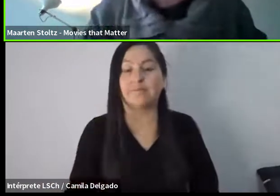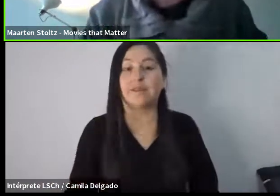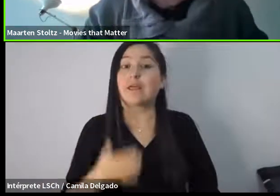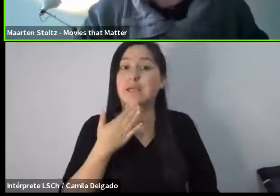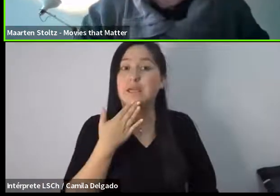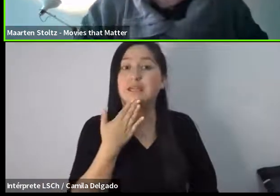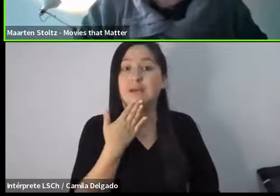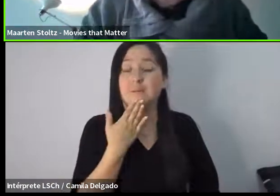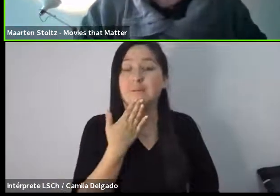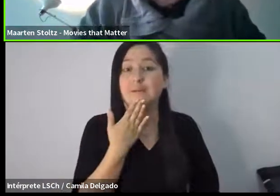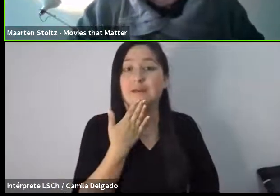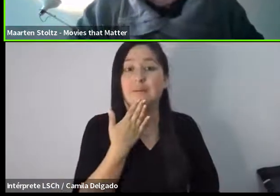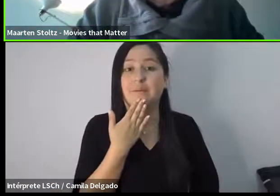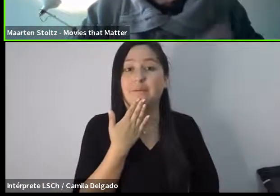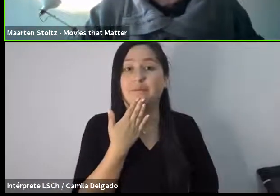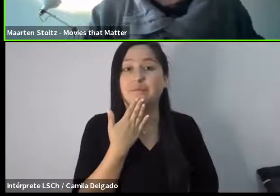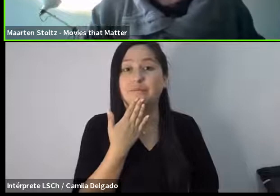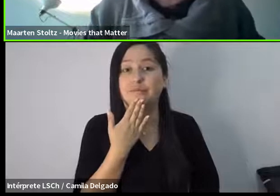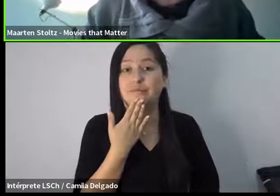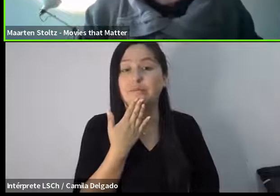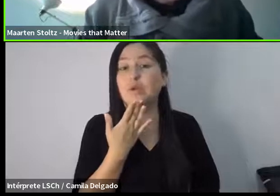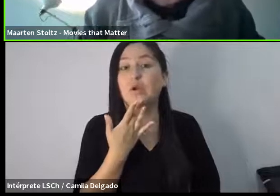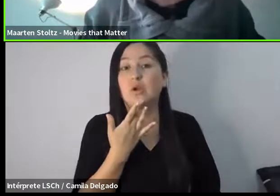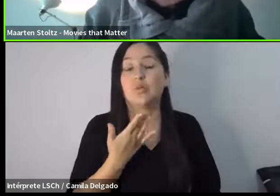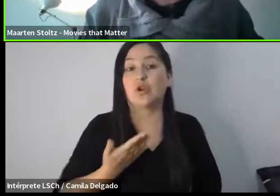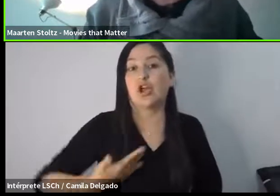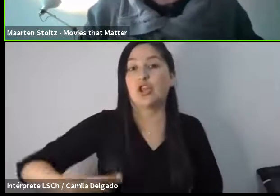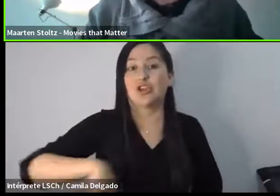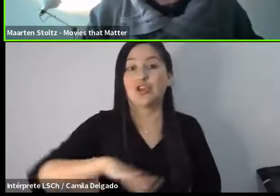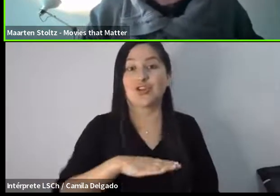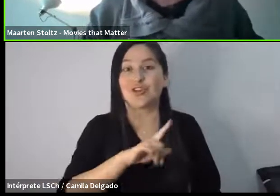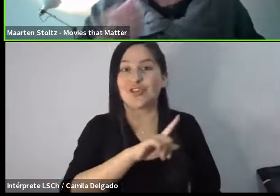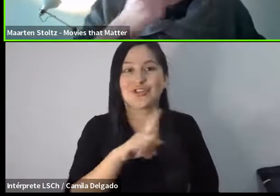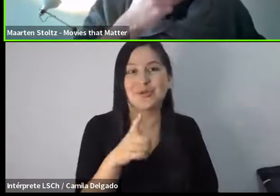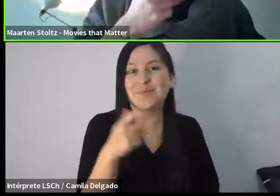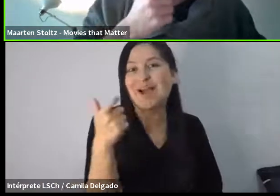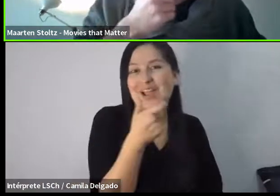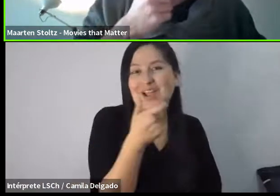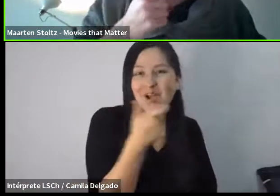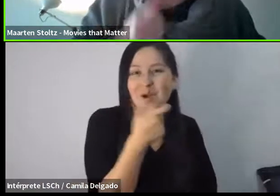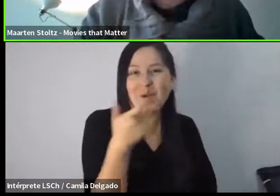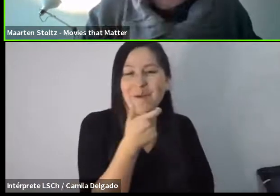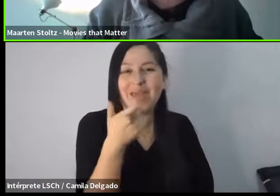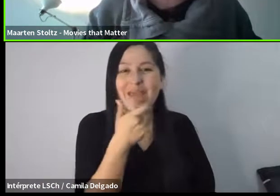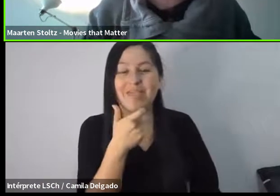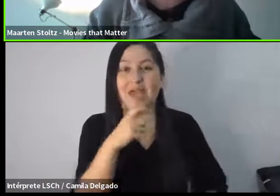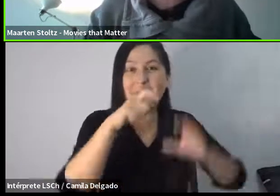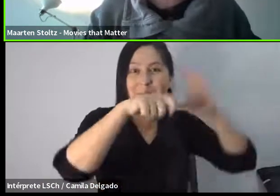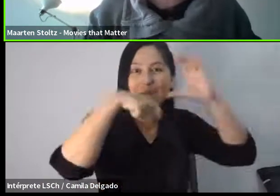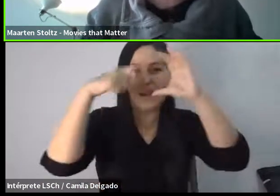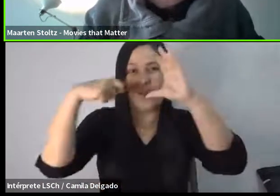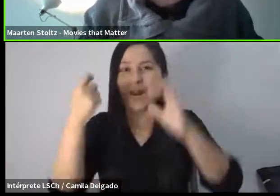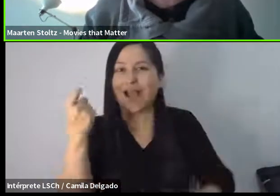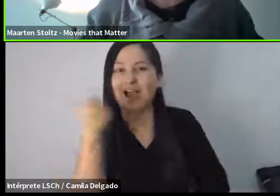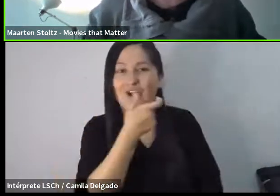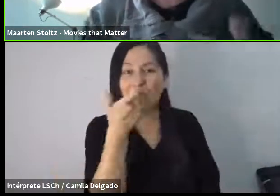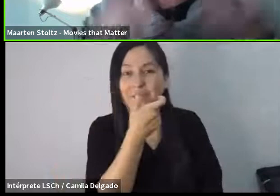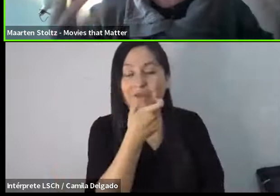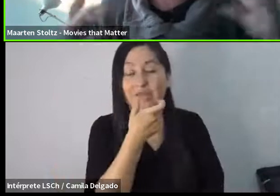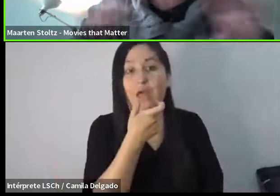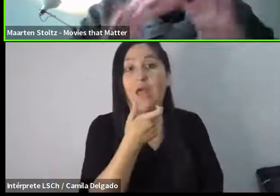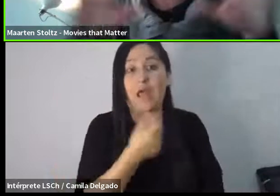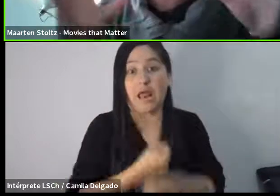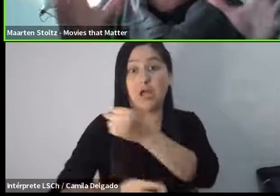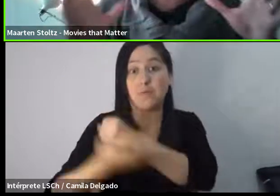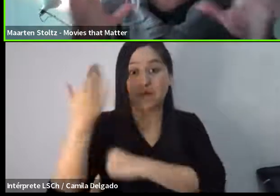we're not a comedy festival. But we do screen comedies. You know, we had a comedy last year because human rights is so much,